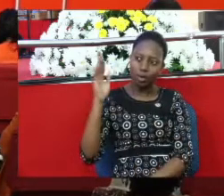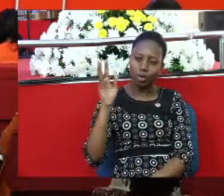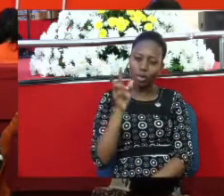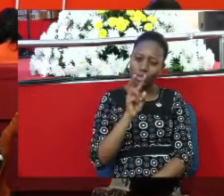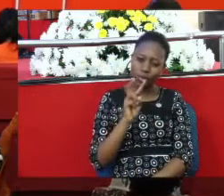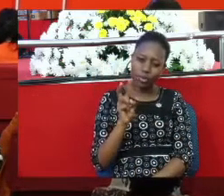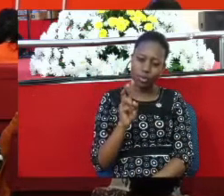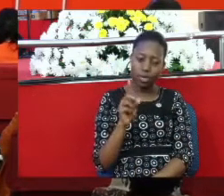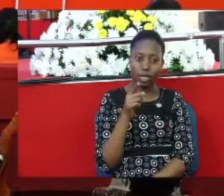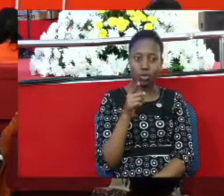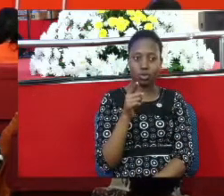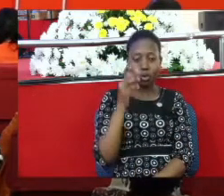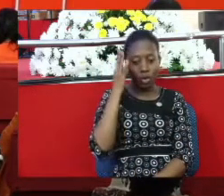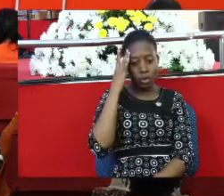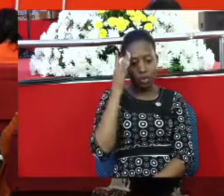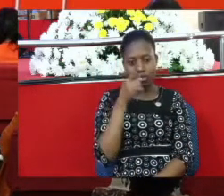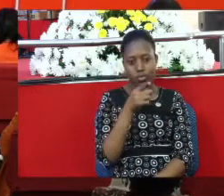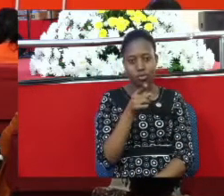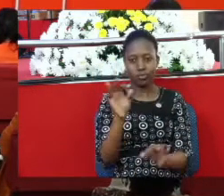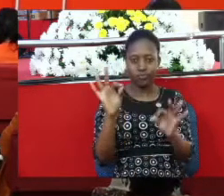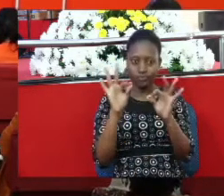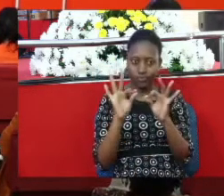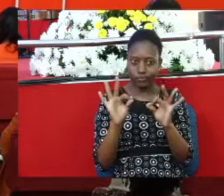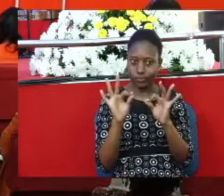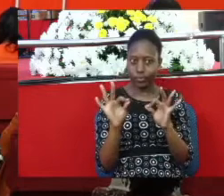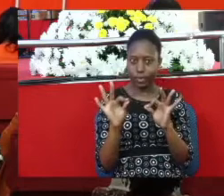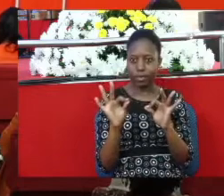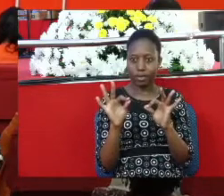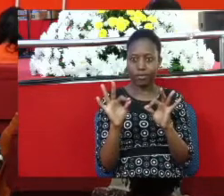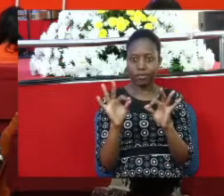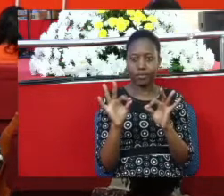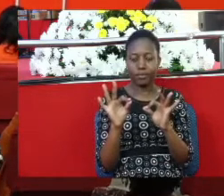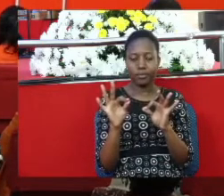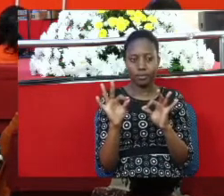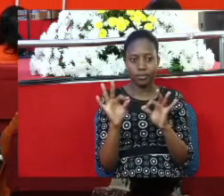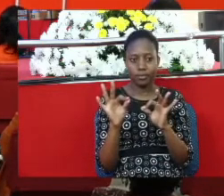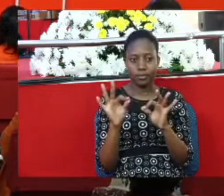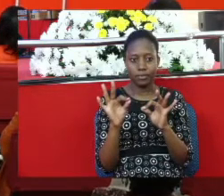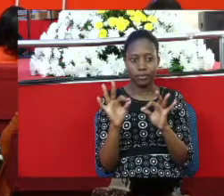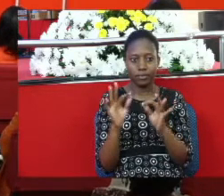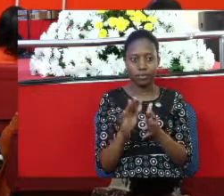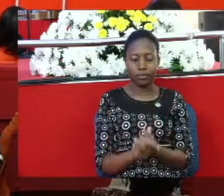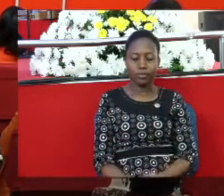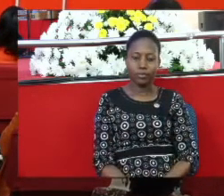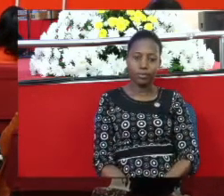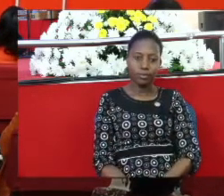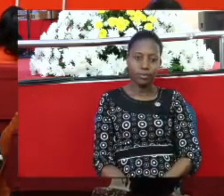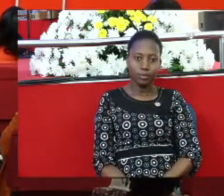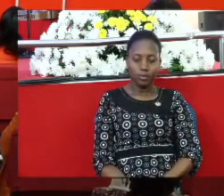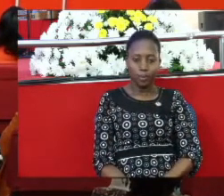style. Kwa hivyo ninamwambia siku moja nitaamka na style. Yaani unaruka tu.